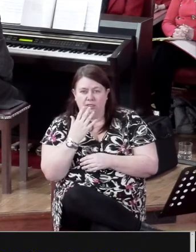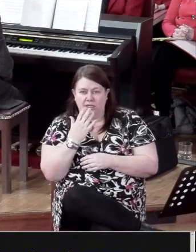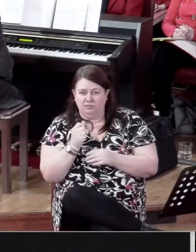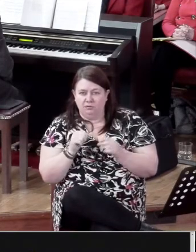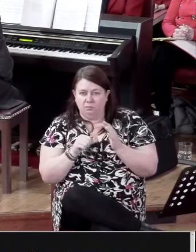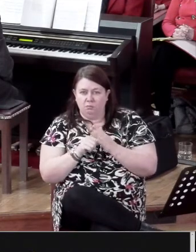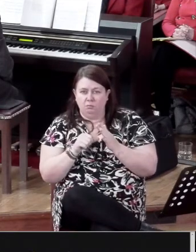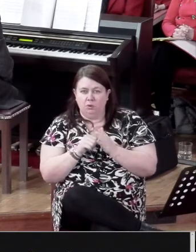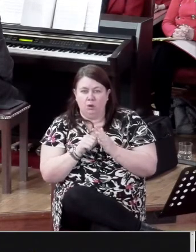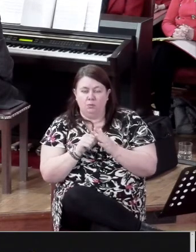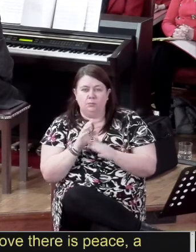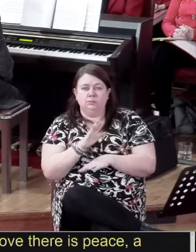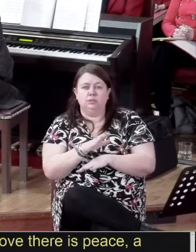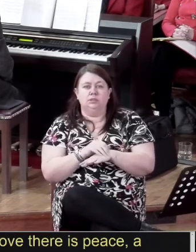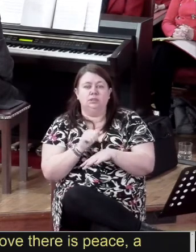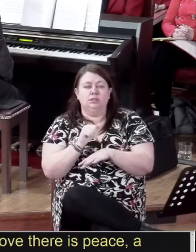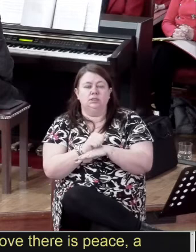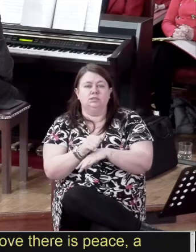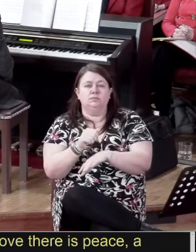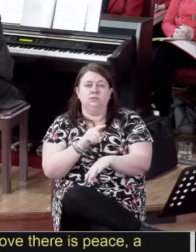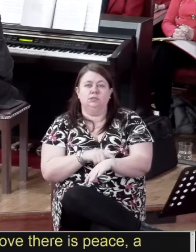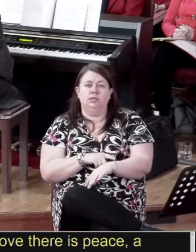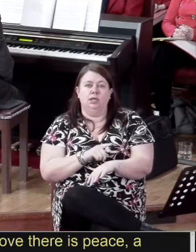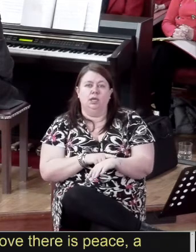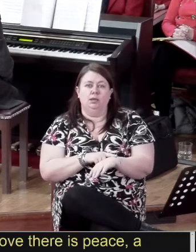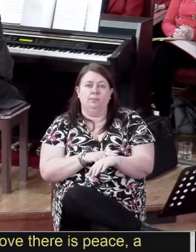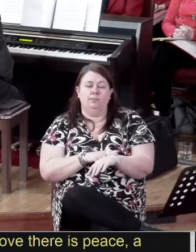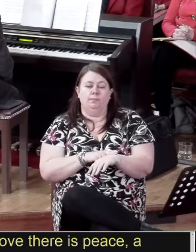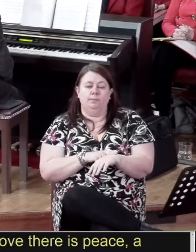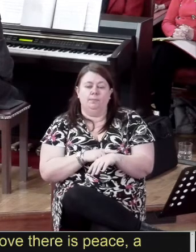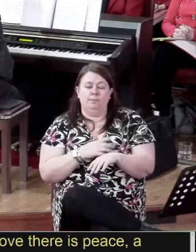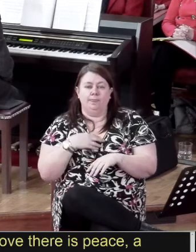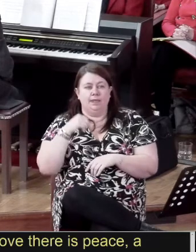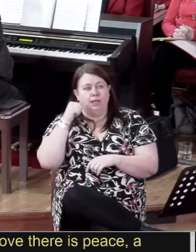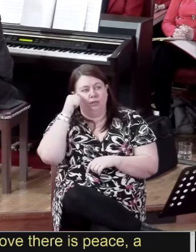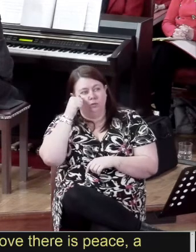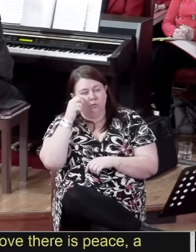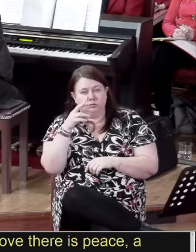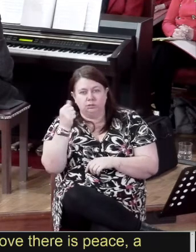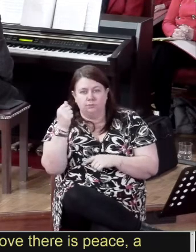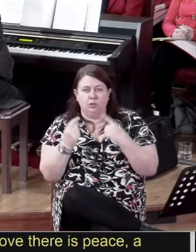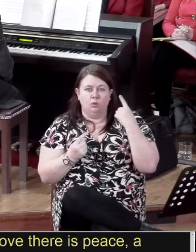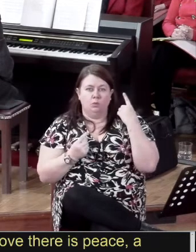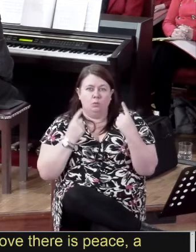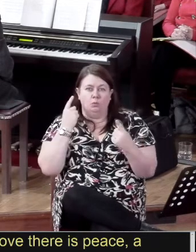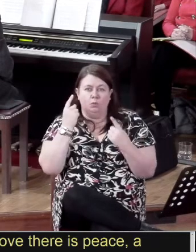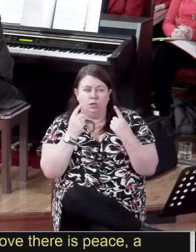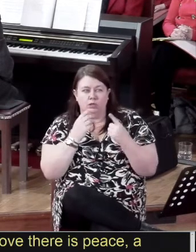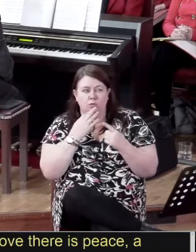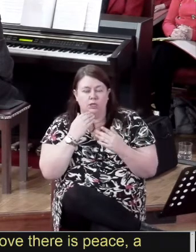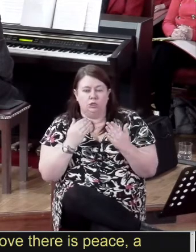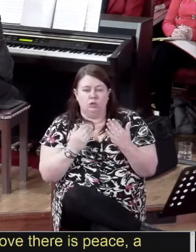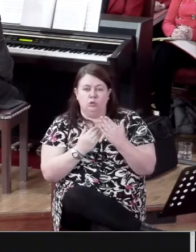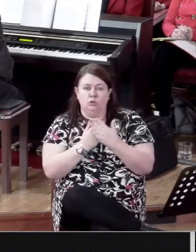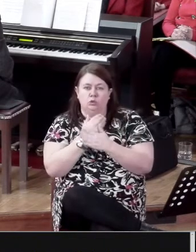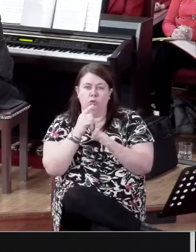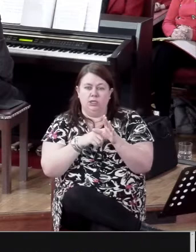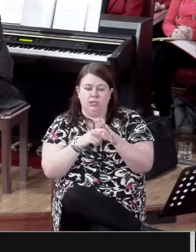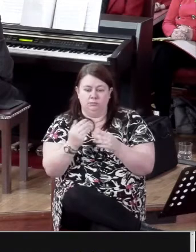enjoyable. We do know that there's uncertainty for many as the new year approaches, whether in employment, perhaps in